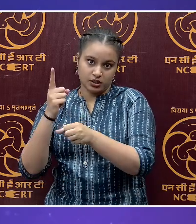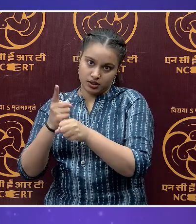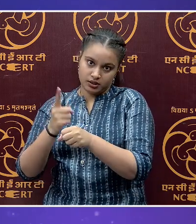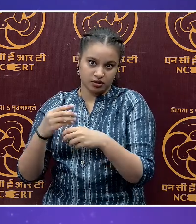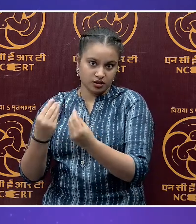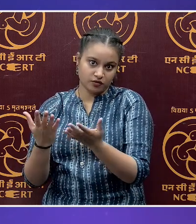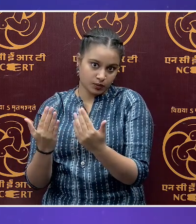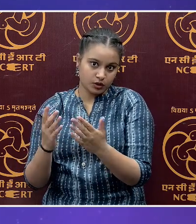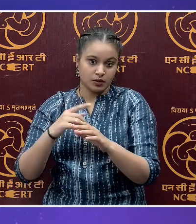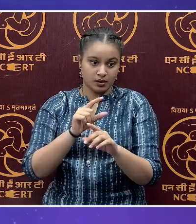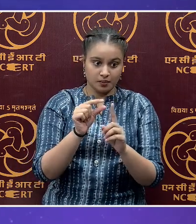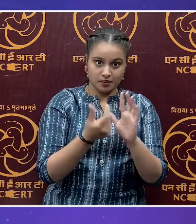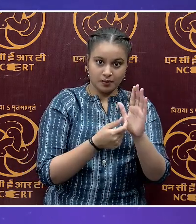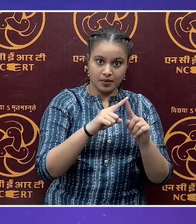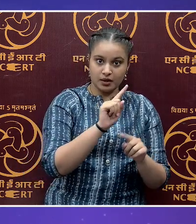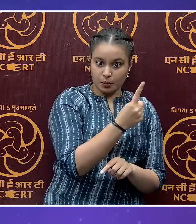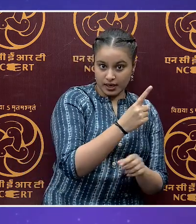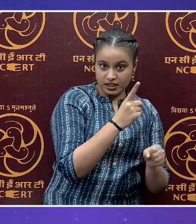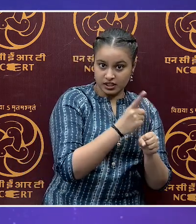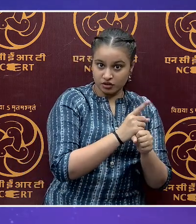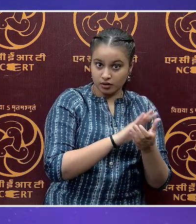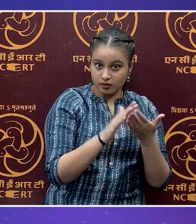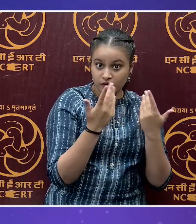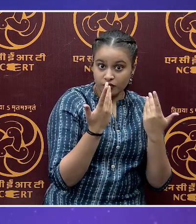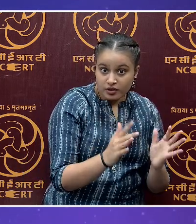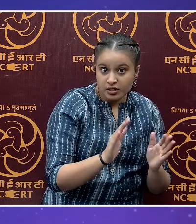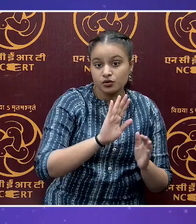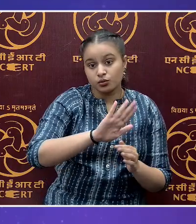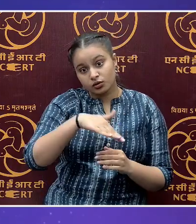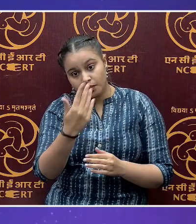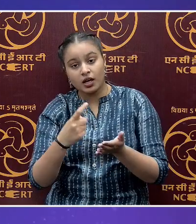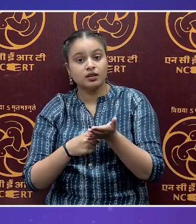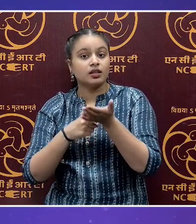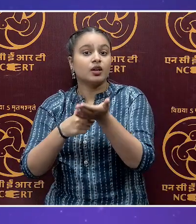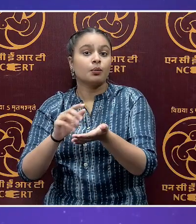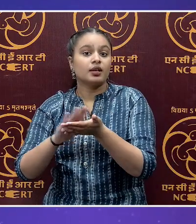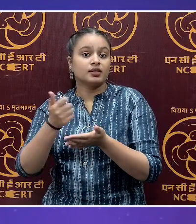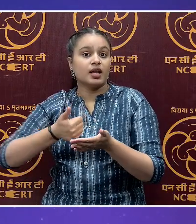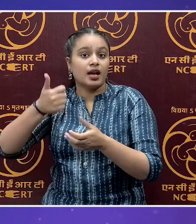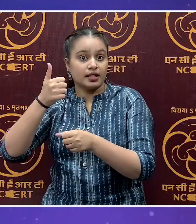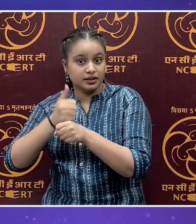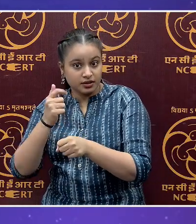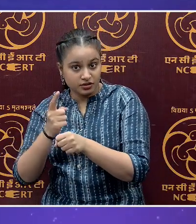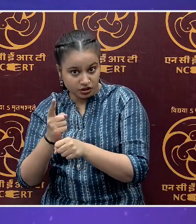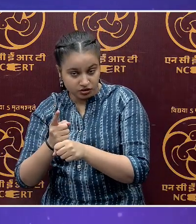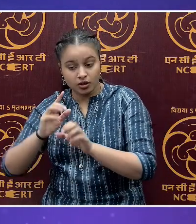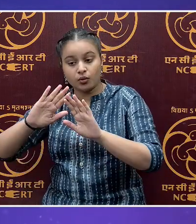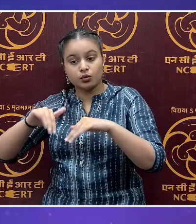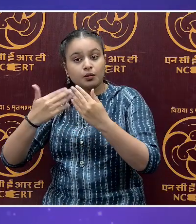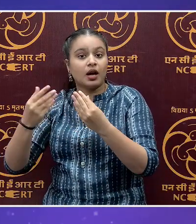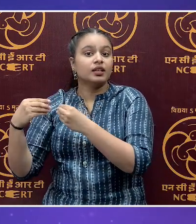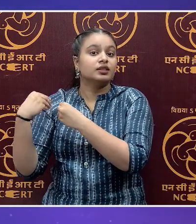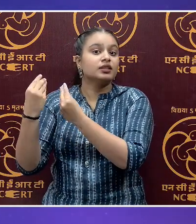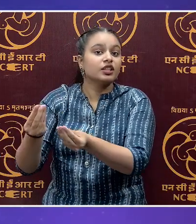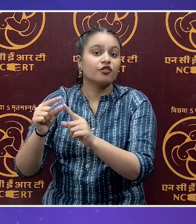once the screening part 1 is completed by the teacher, then this request go to the head teacher. Head teacher will assign this screen for